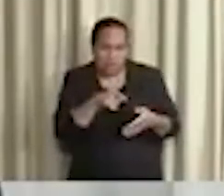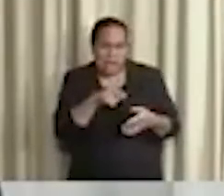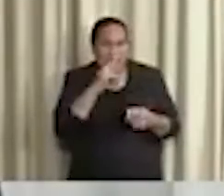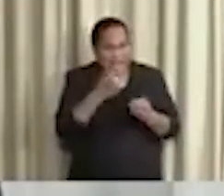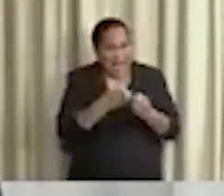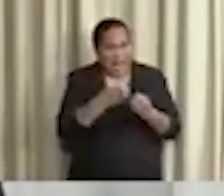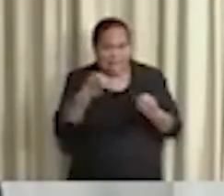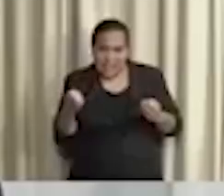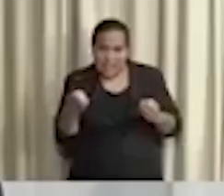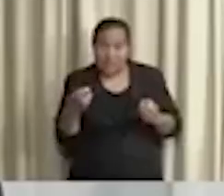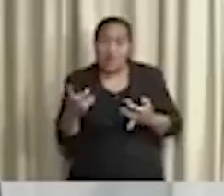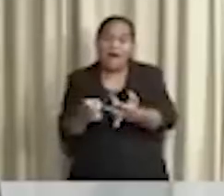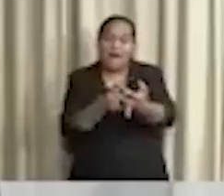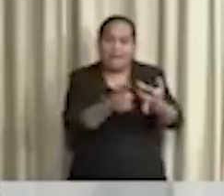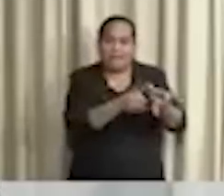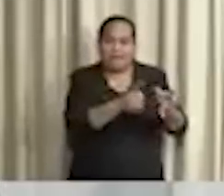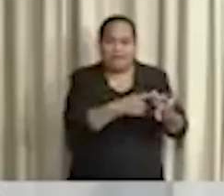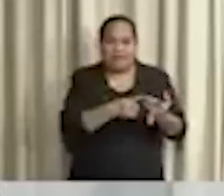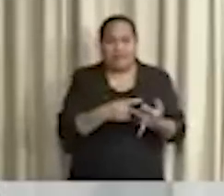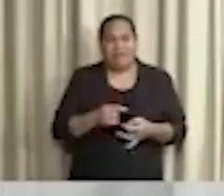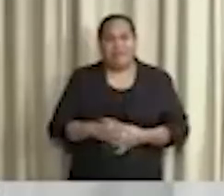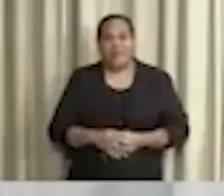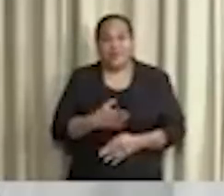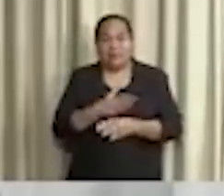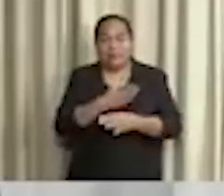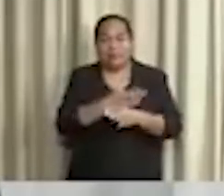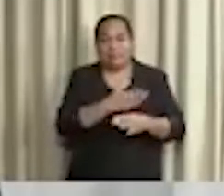to the rest of the public service.